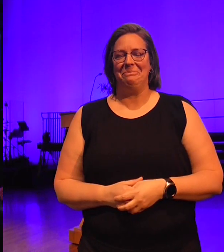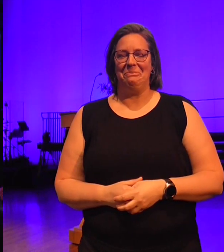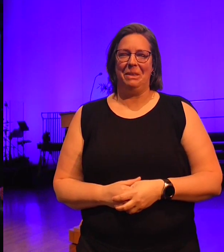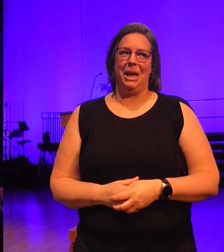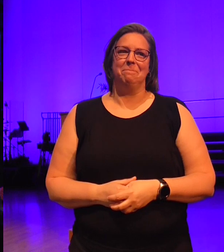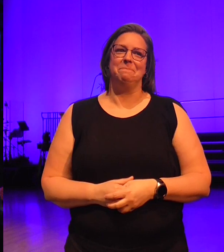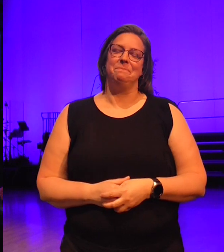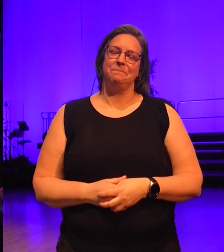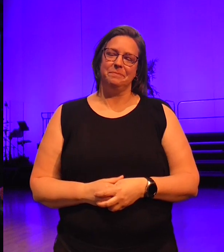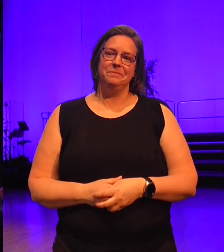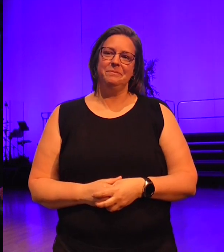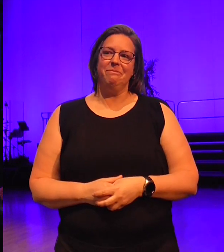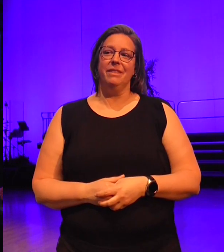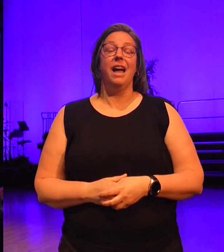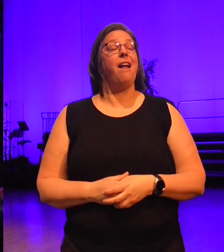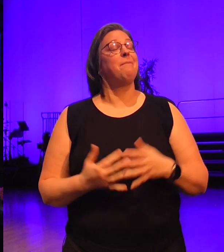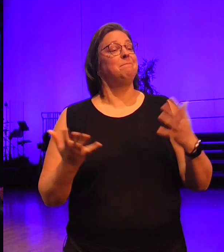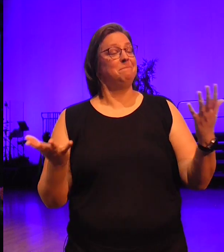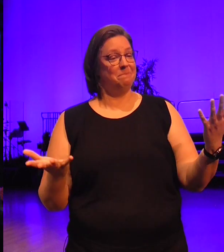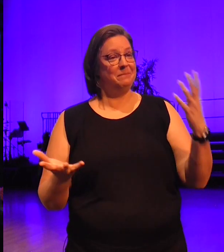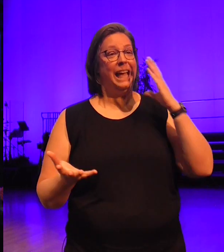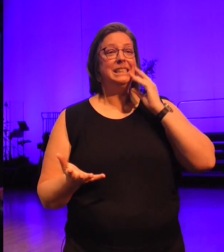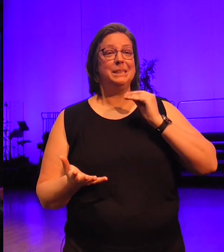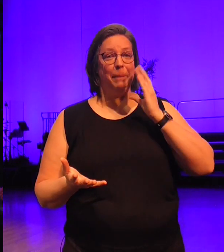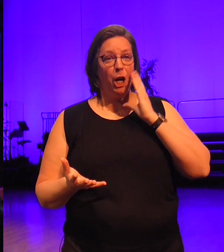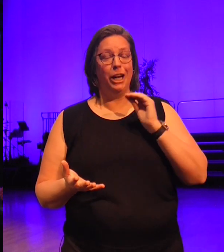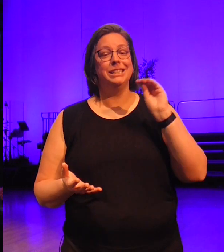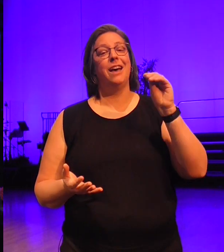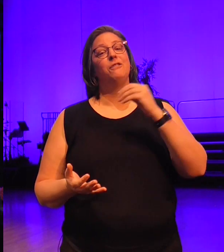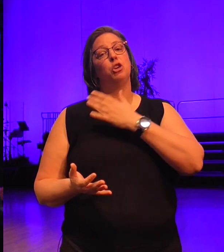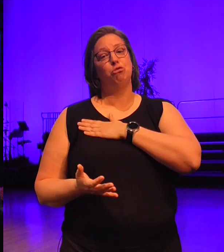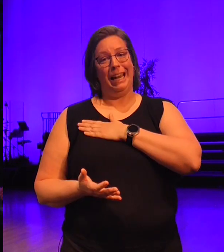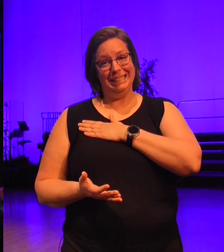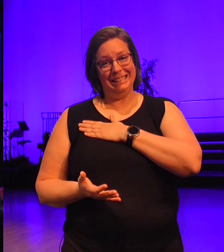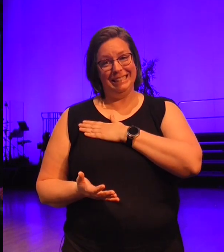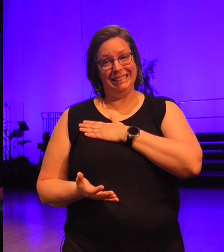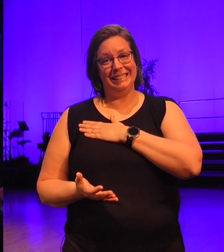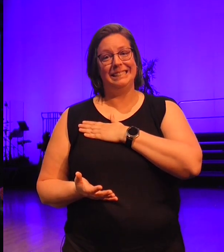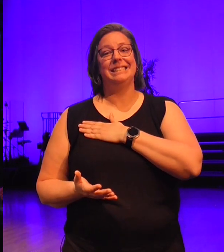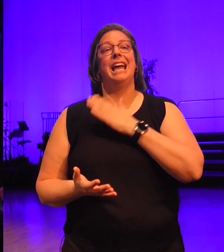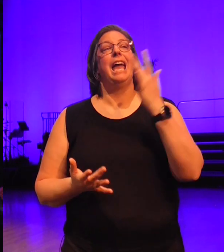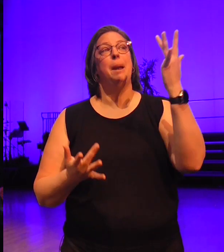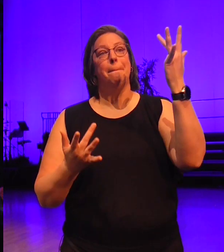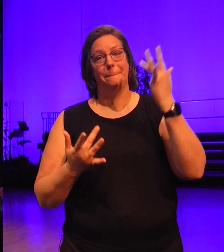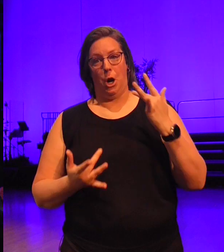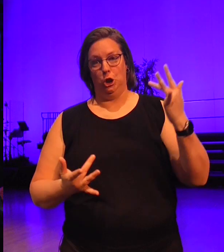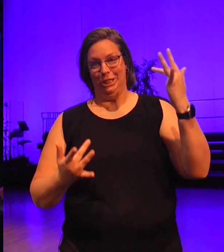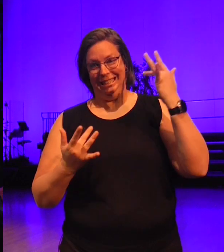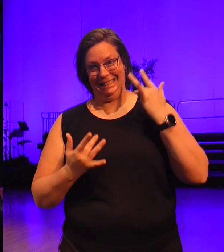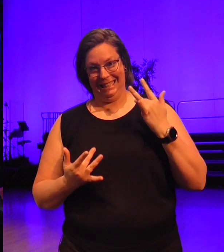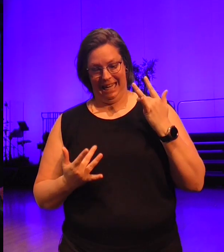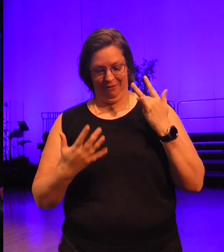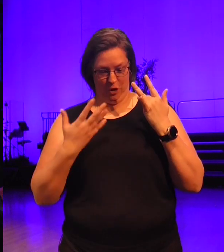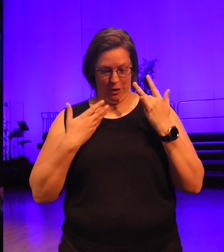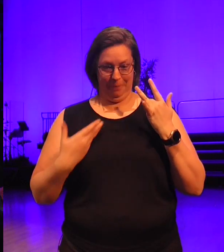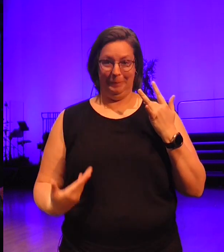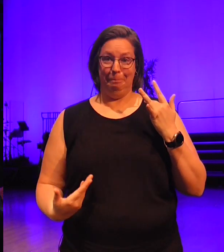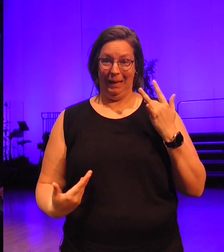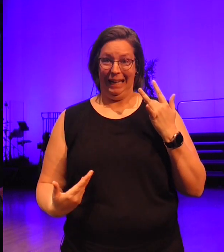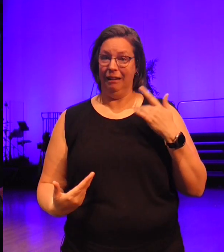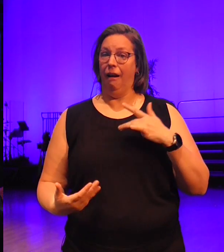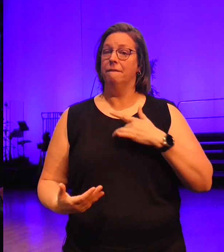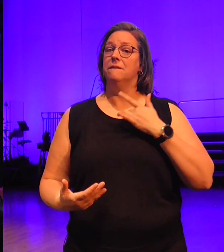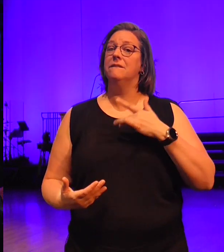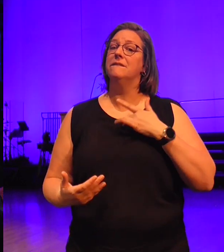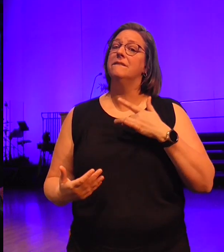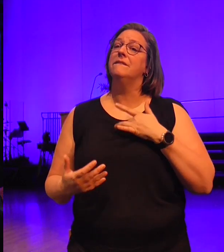And it was an experience of grace, of great mercy. Honestly, I don't think I've ever felt so